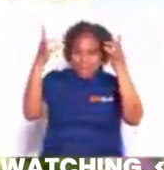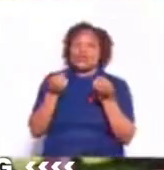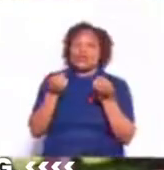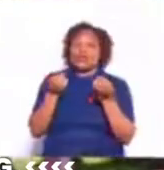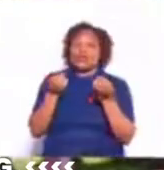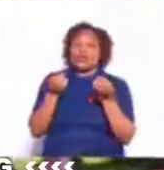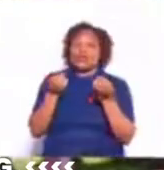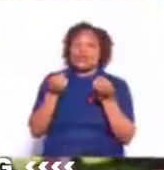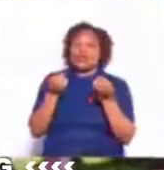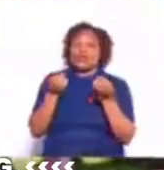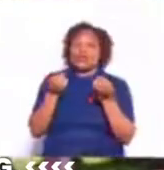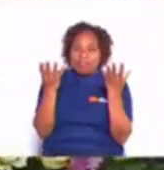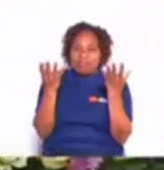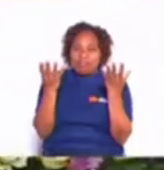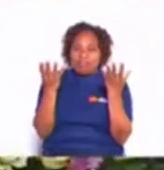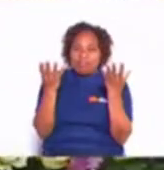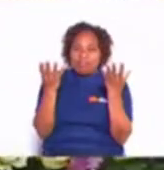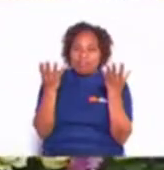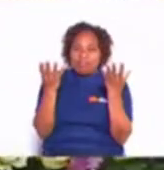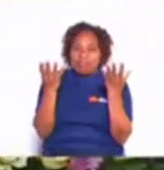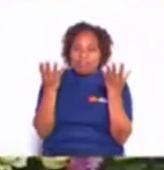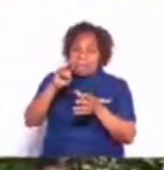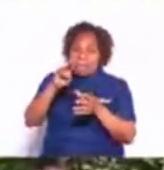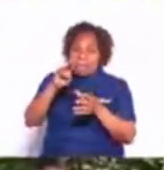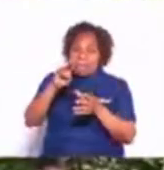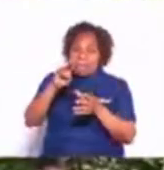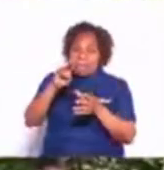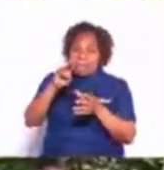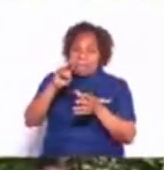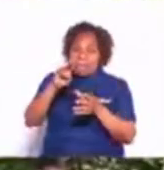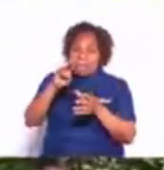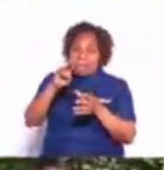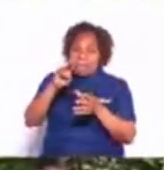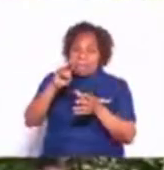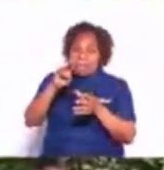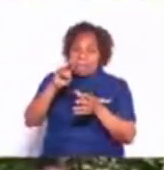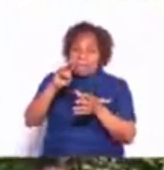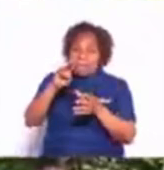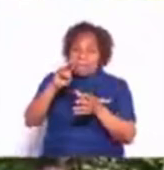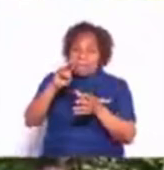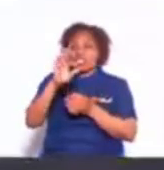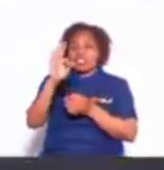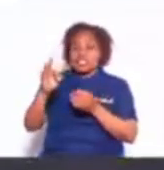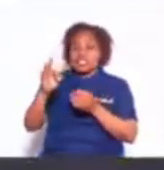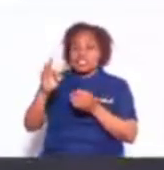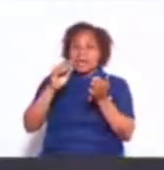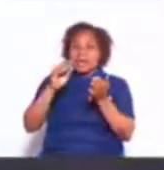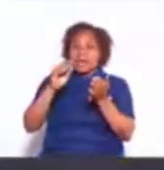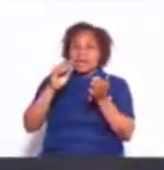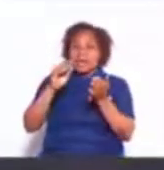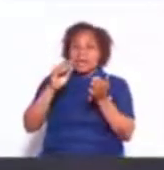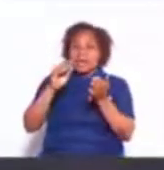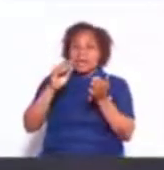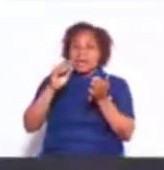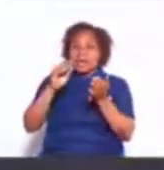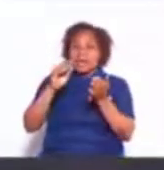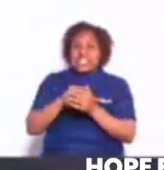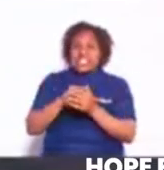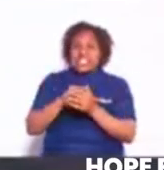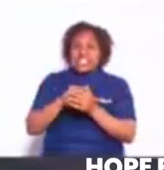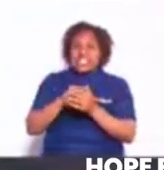Hallelujah. In the book of Mark chapter 9, verse 23, NIV Bible, the Bible says, if you can, say